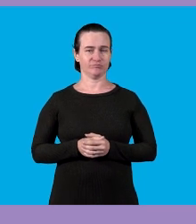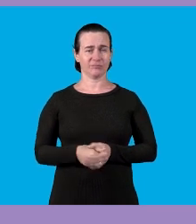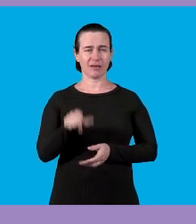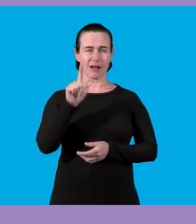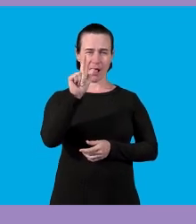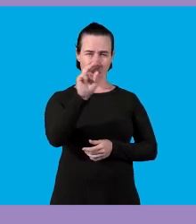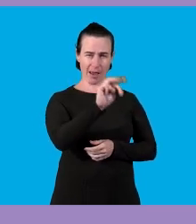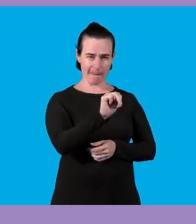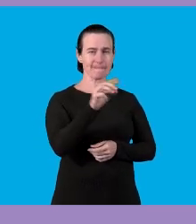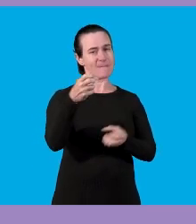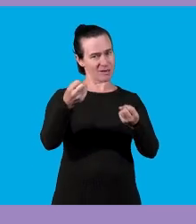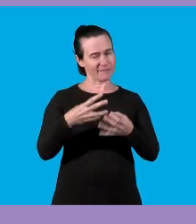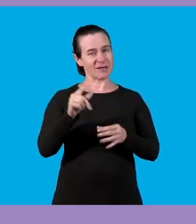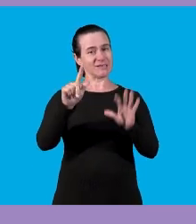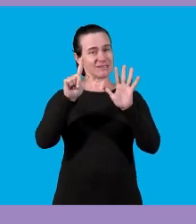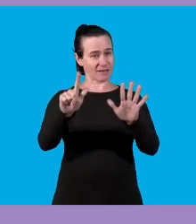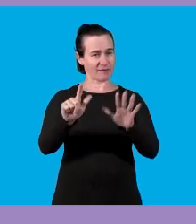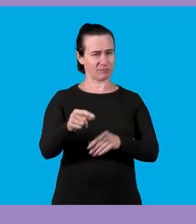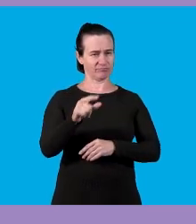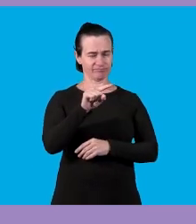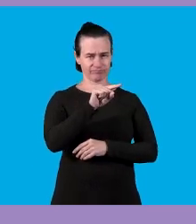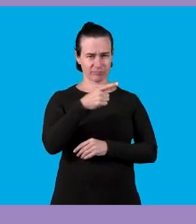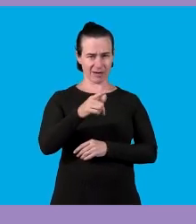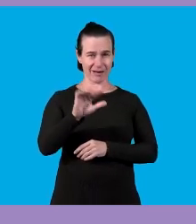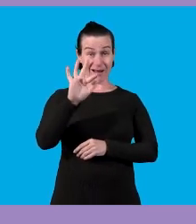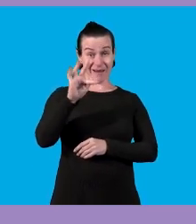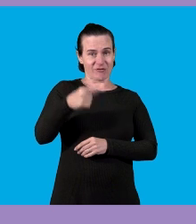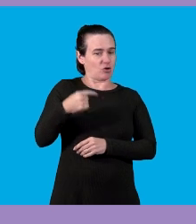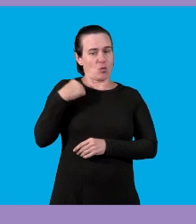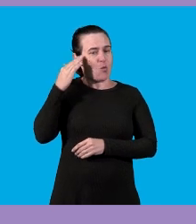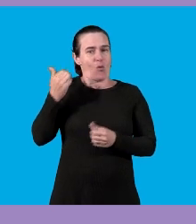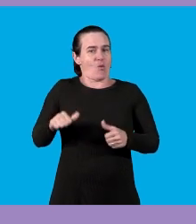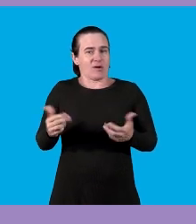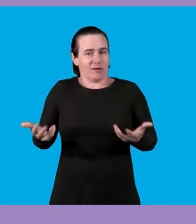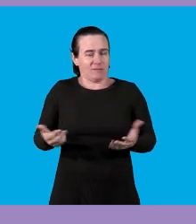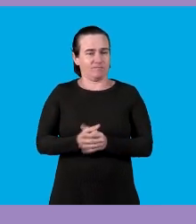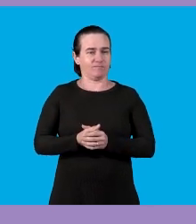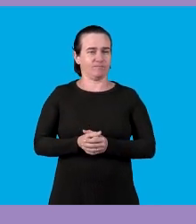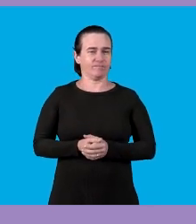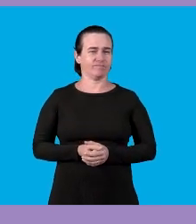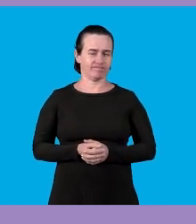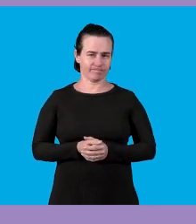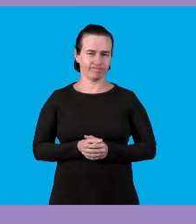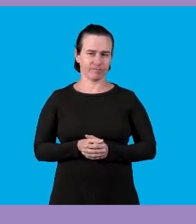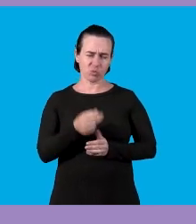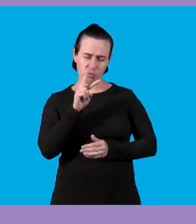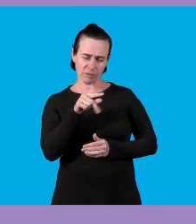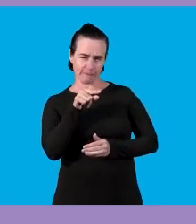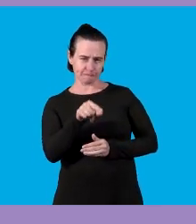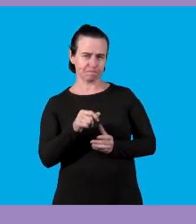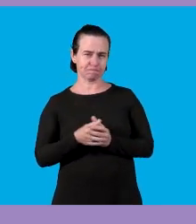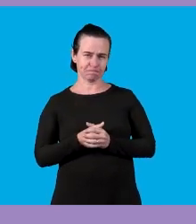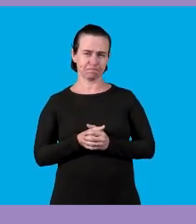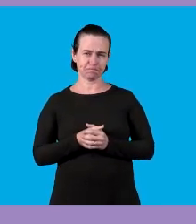that lm is 7 and fg is what we do not know. Can we look at what we have? You would see